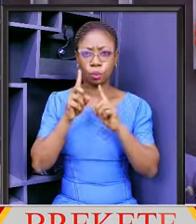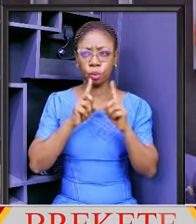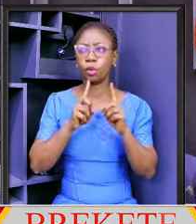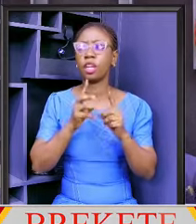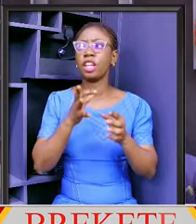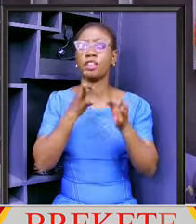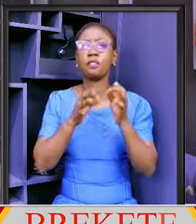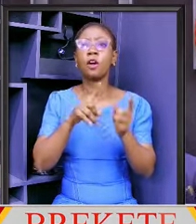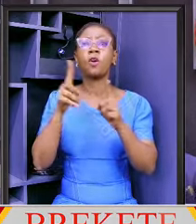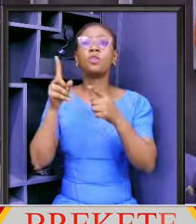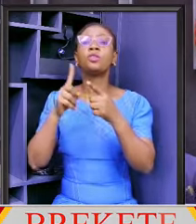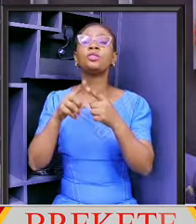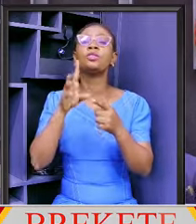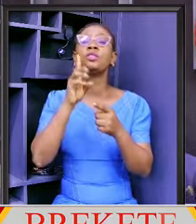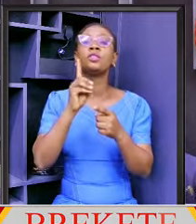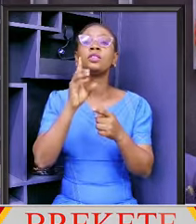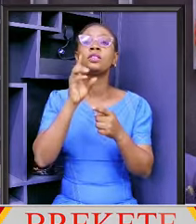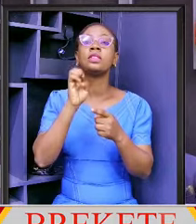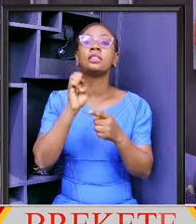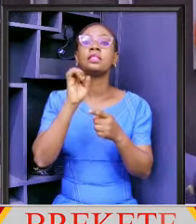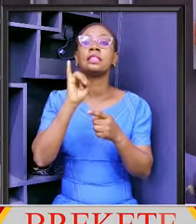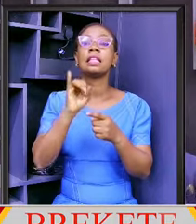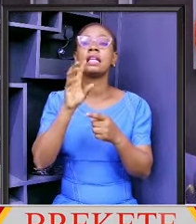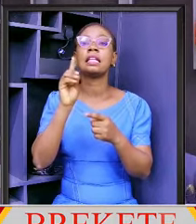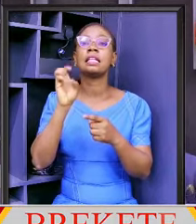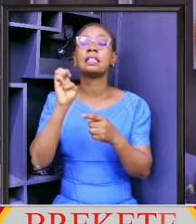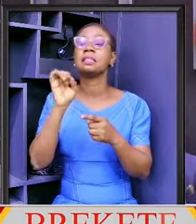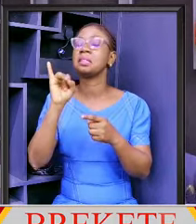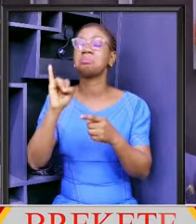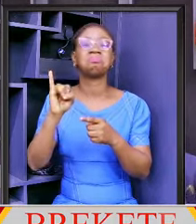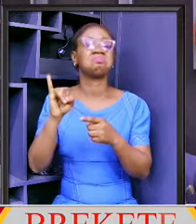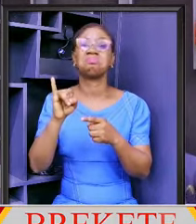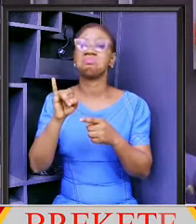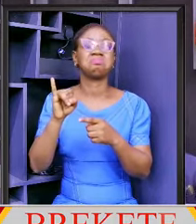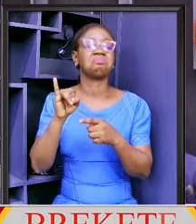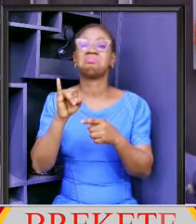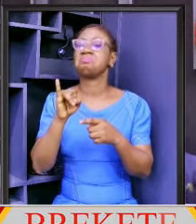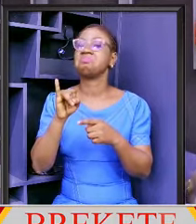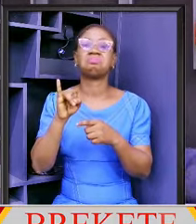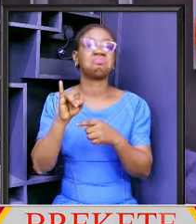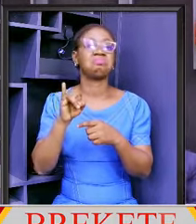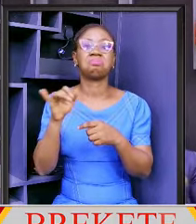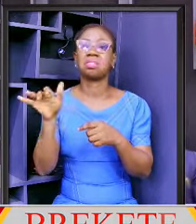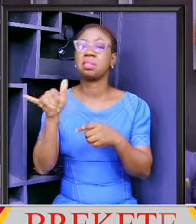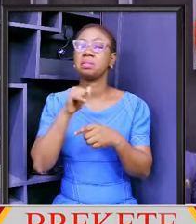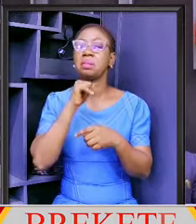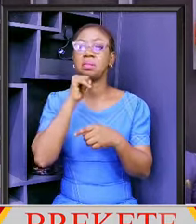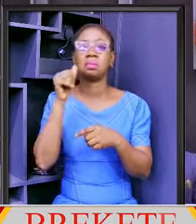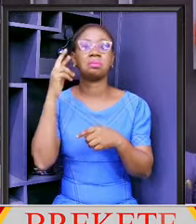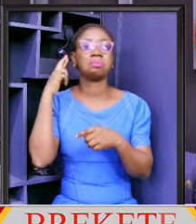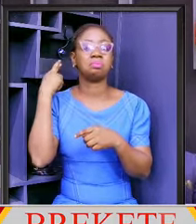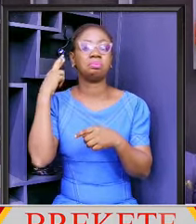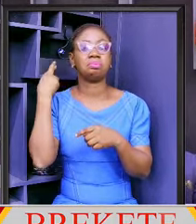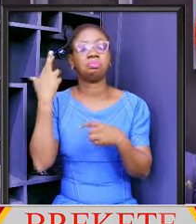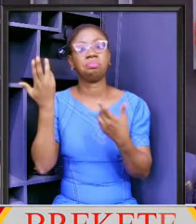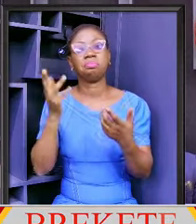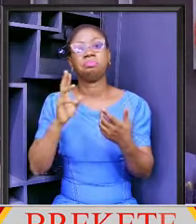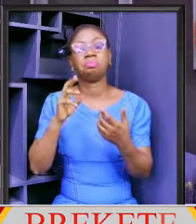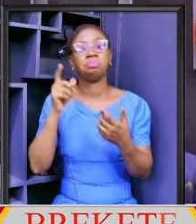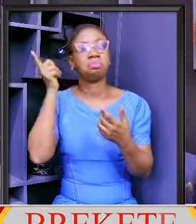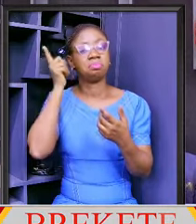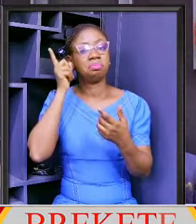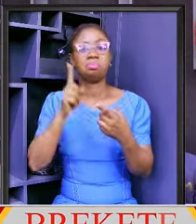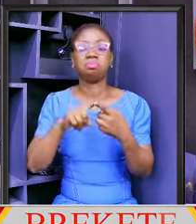If they go there, they decide. No, sometimes they know they receive us. Our signal no they go far. Yeah. Now this internet, now we they